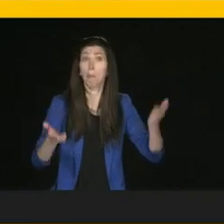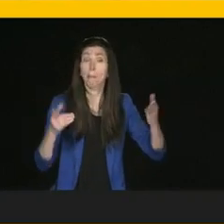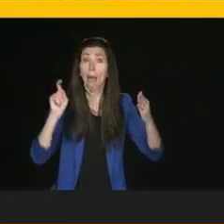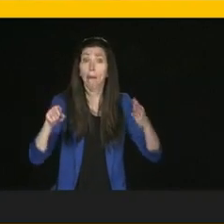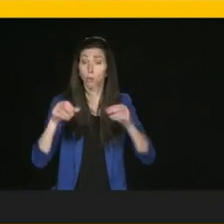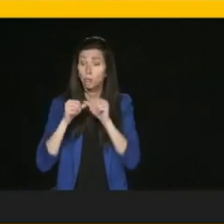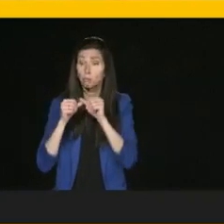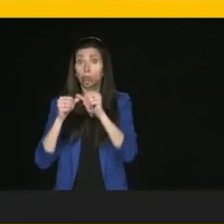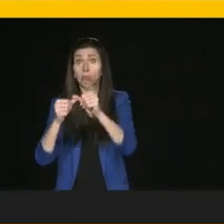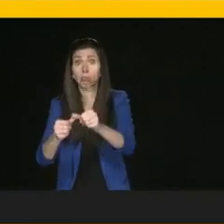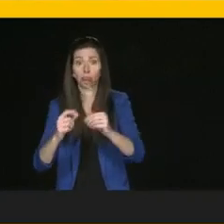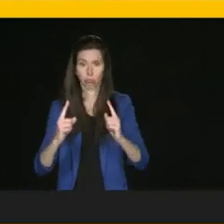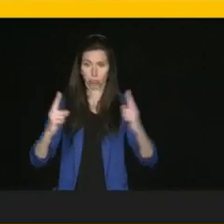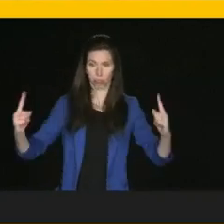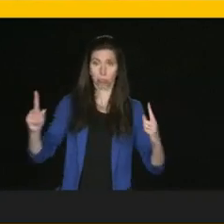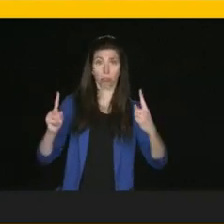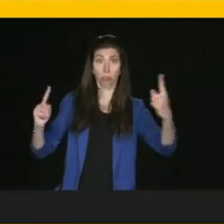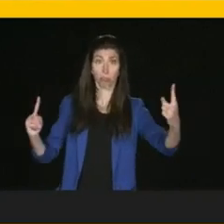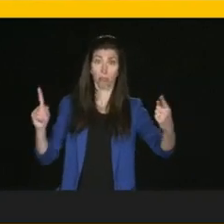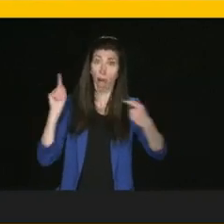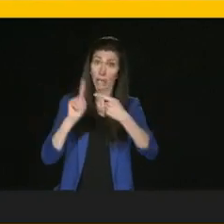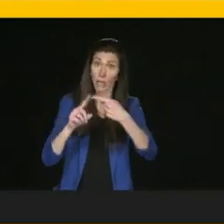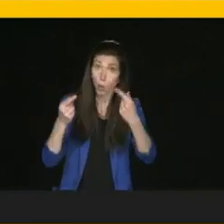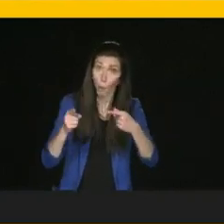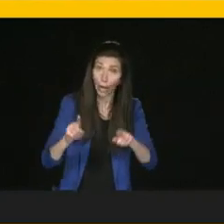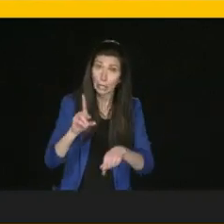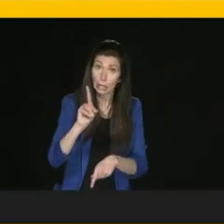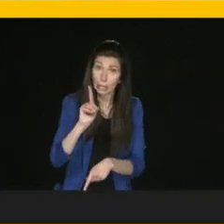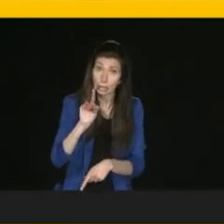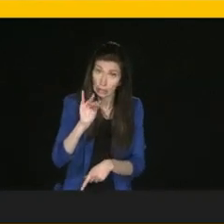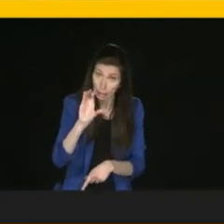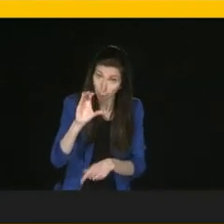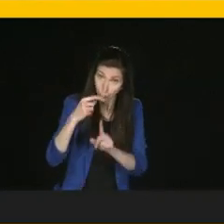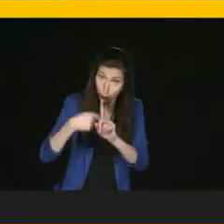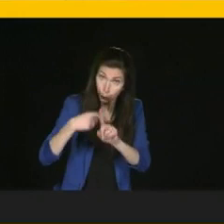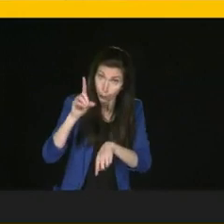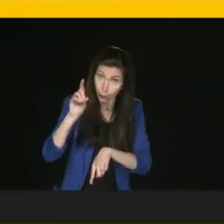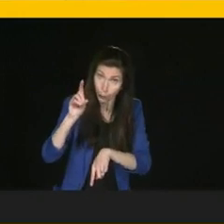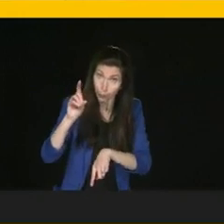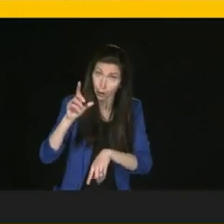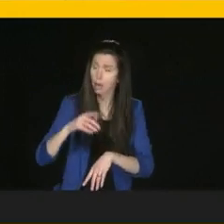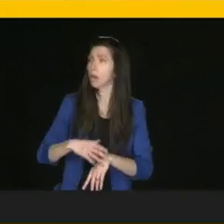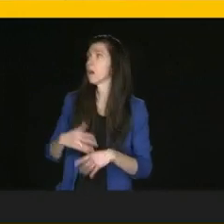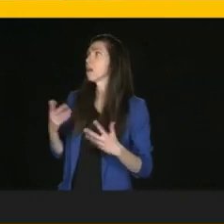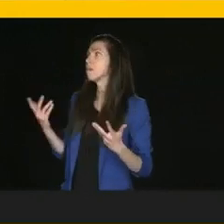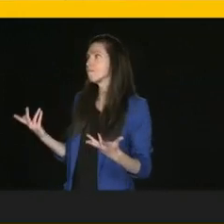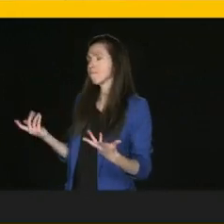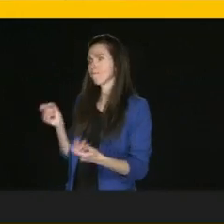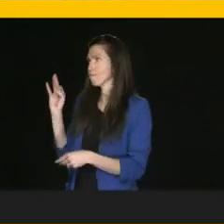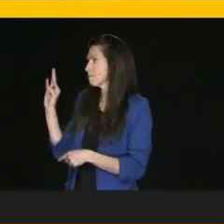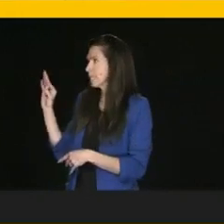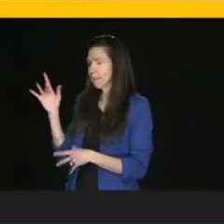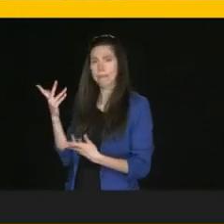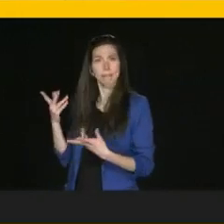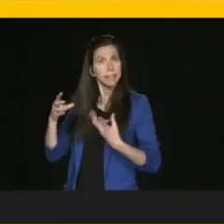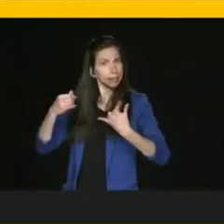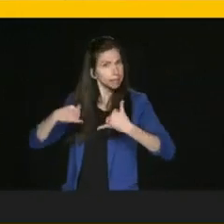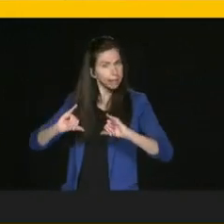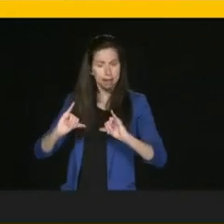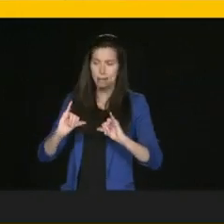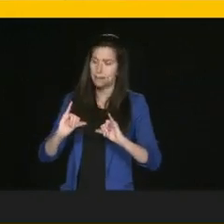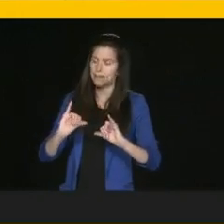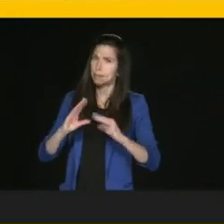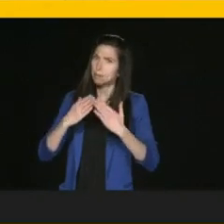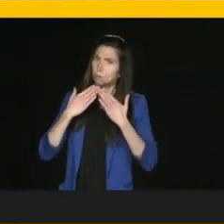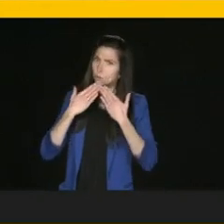Dr. New, answer. If we continue with our best efforts, we will attempt to be planking the curve.